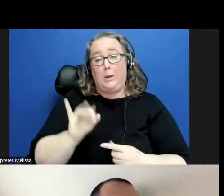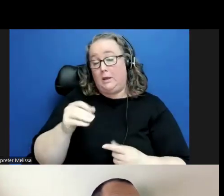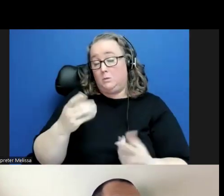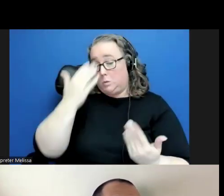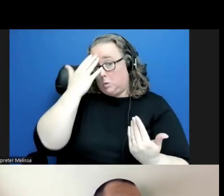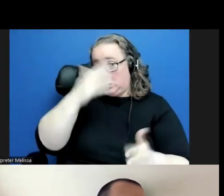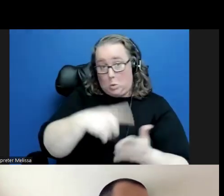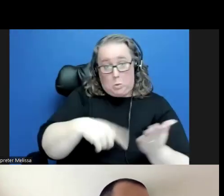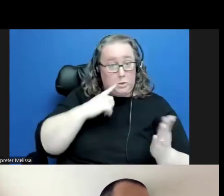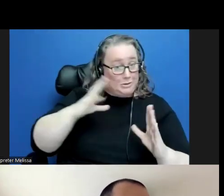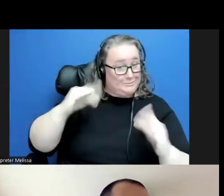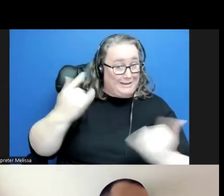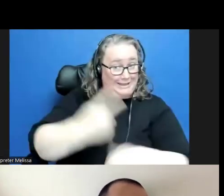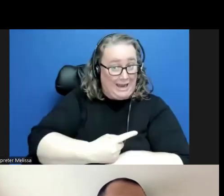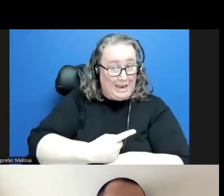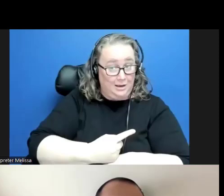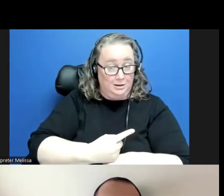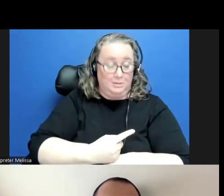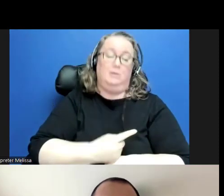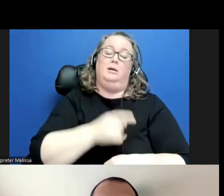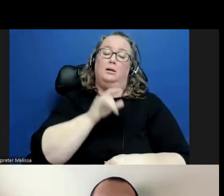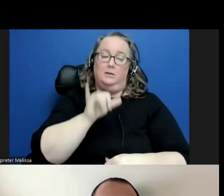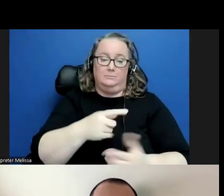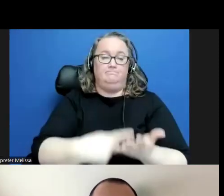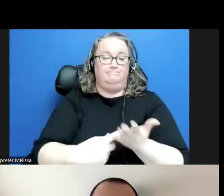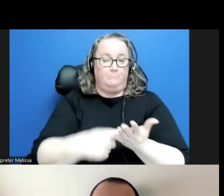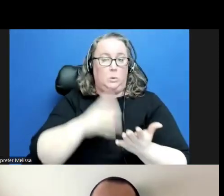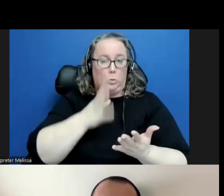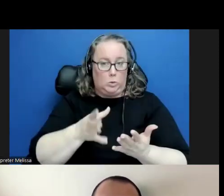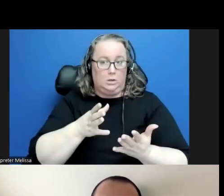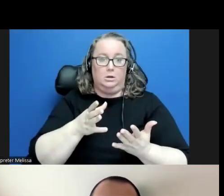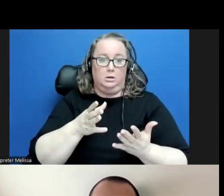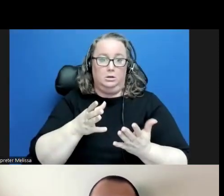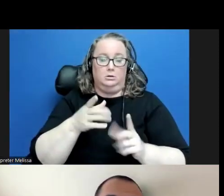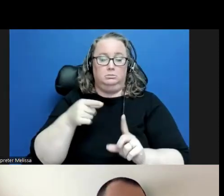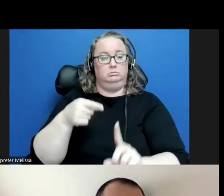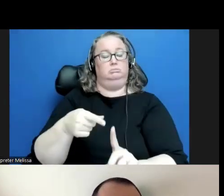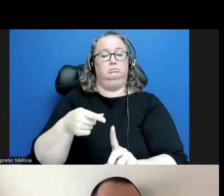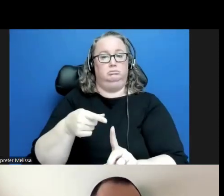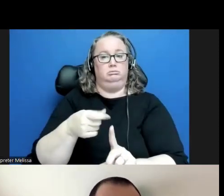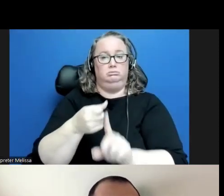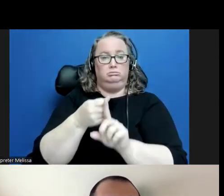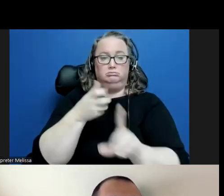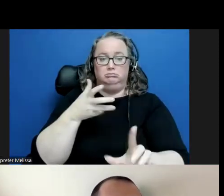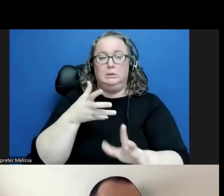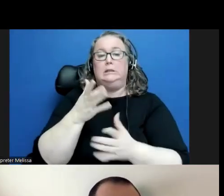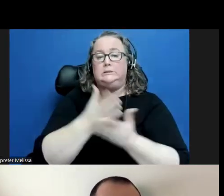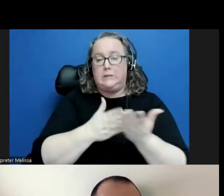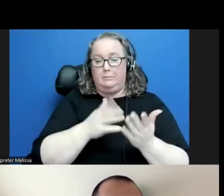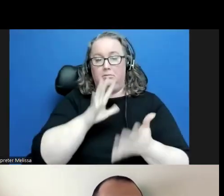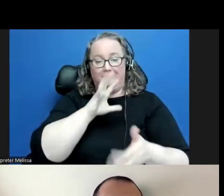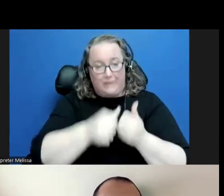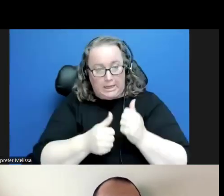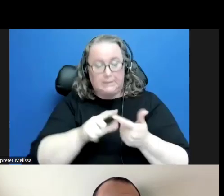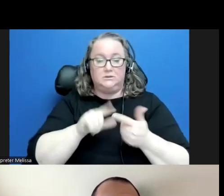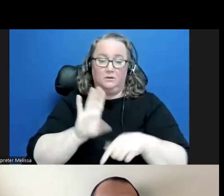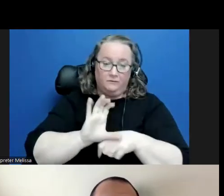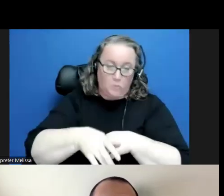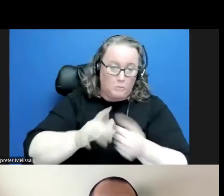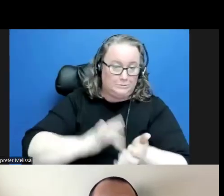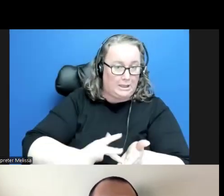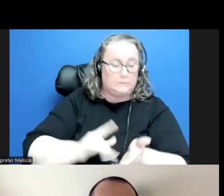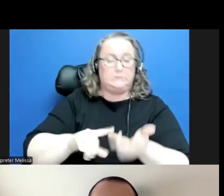into today, that conversation is going to include quite a bit of content around descriptions of violence and forced medication.